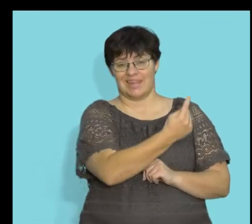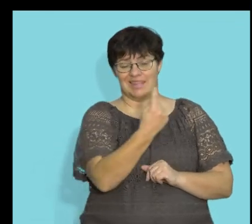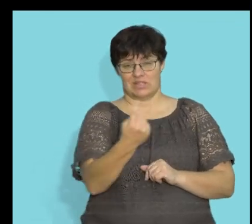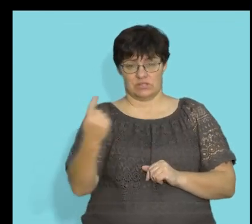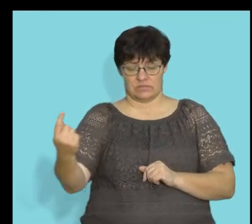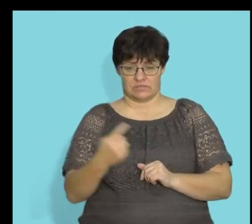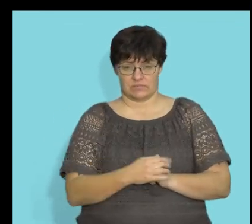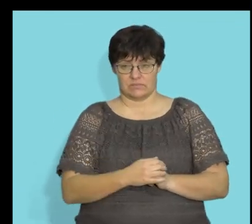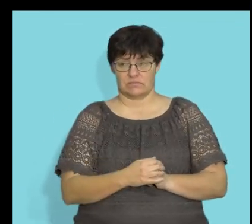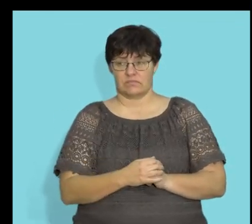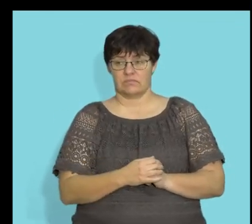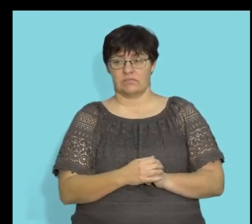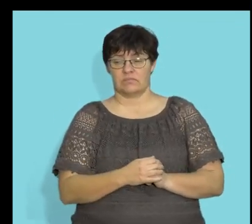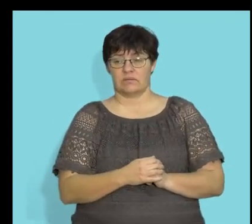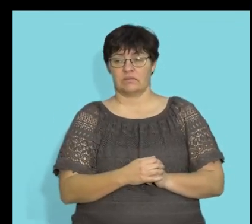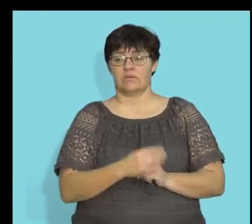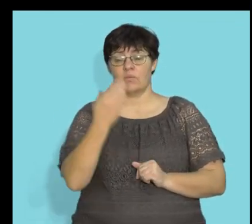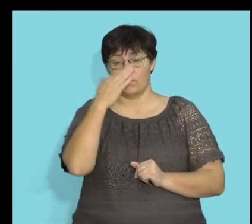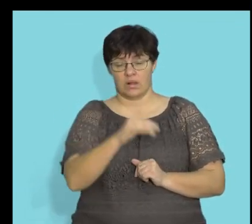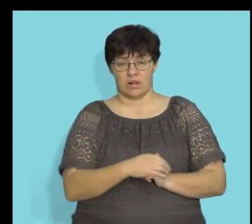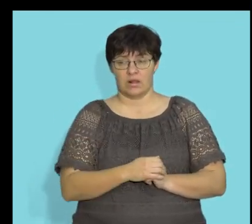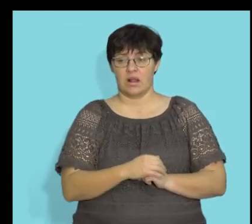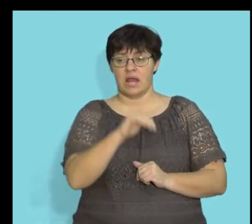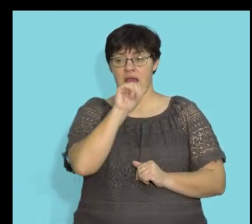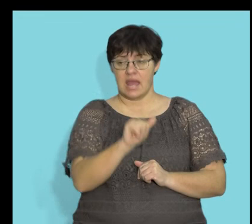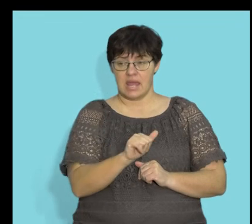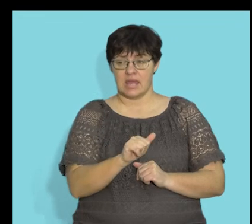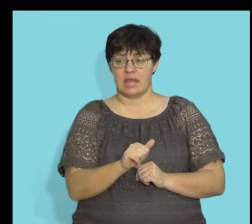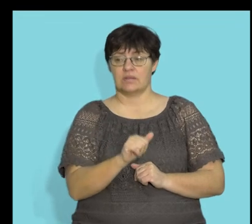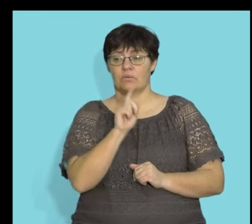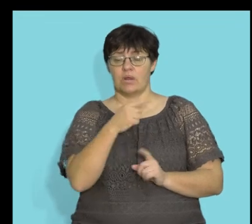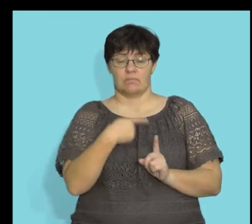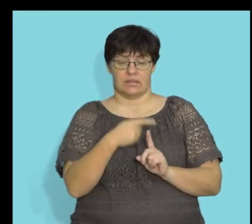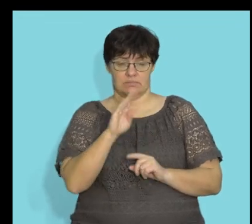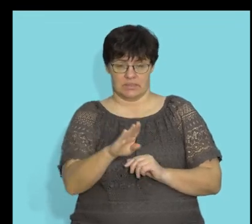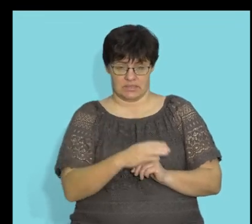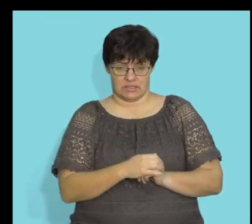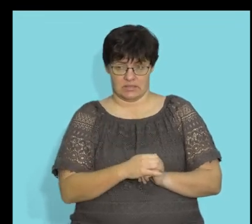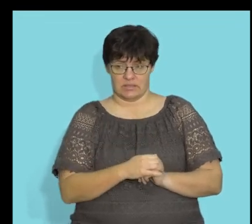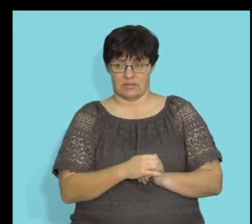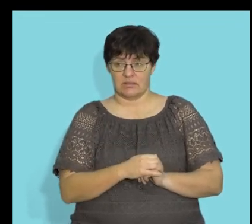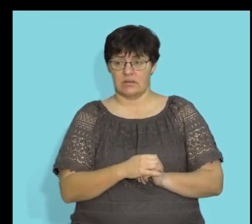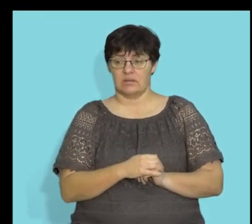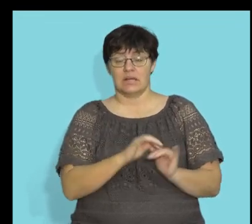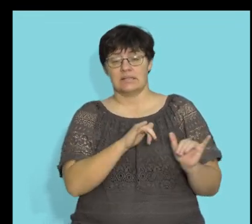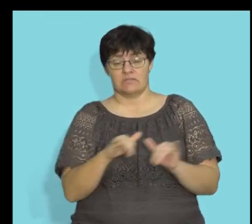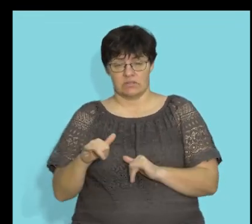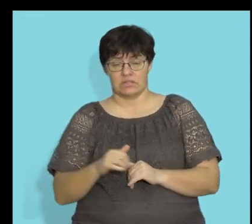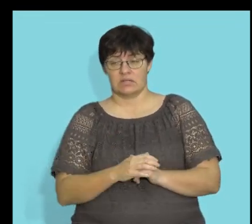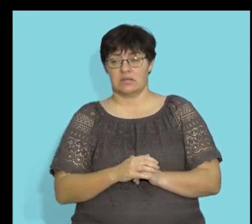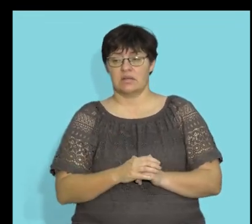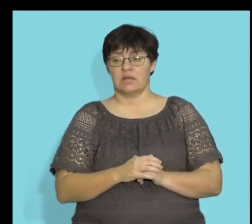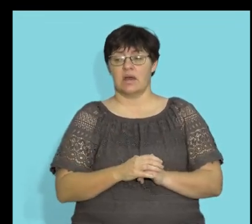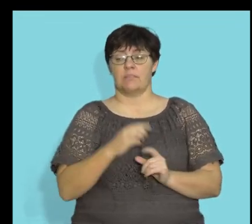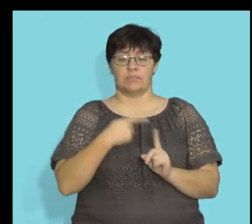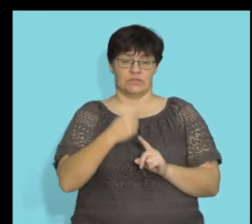for each of these terms. So we know that a is 1 plus b, and the common difference is